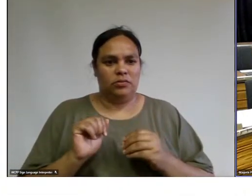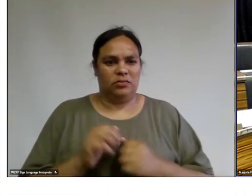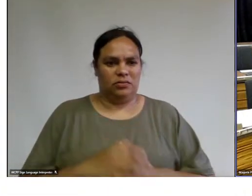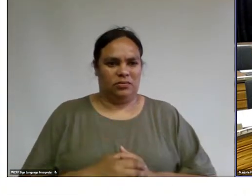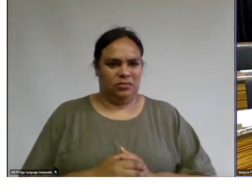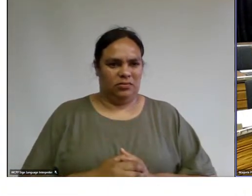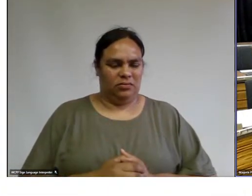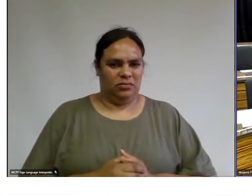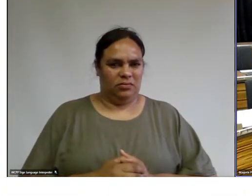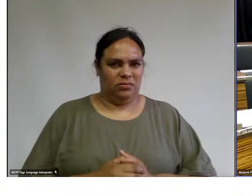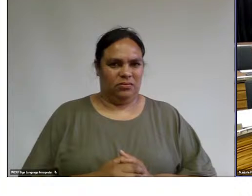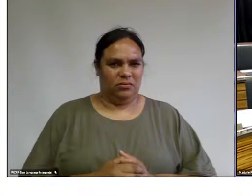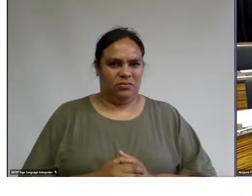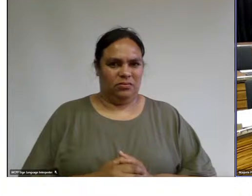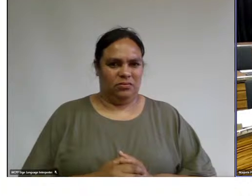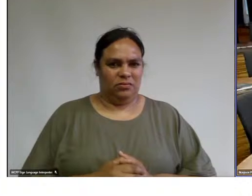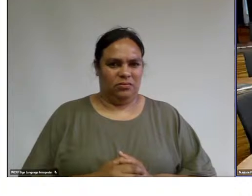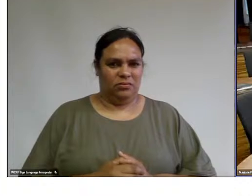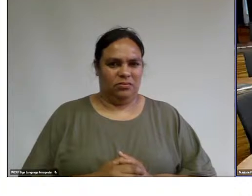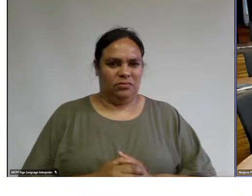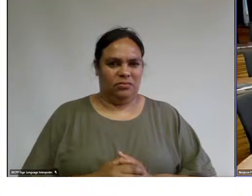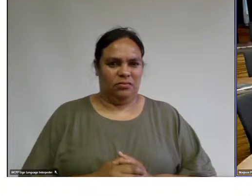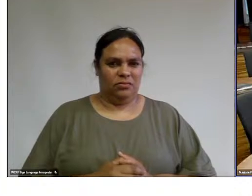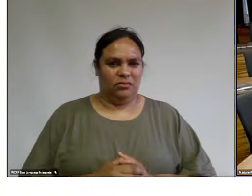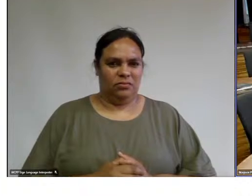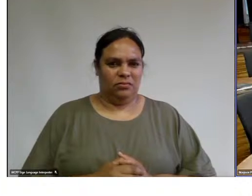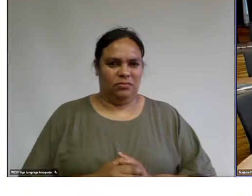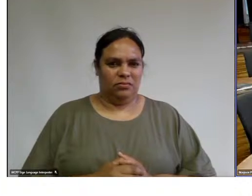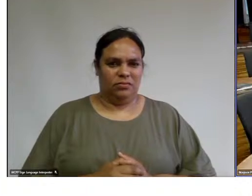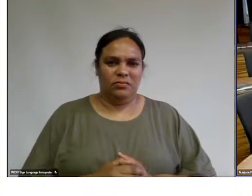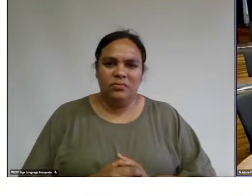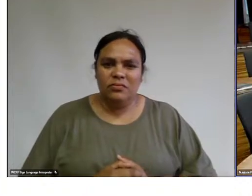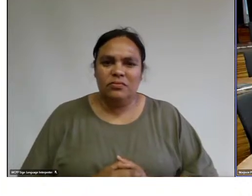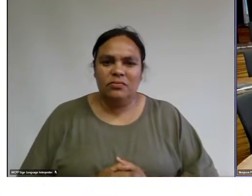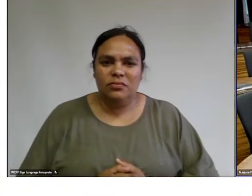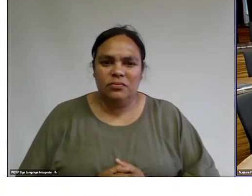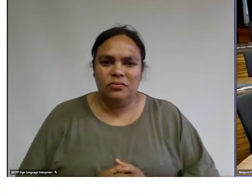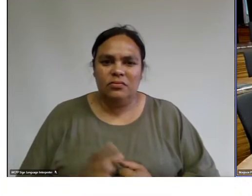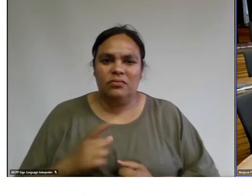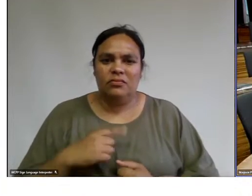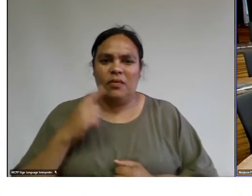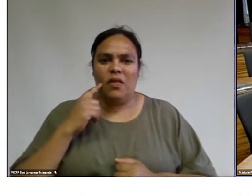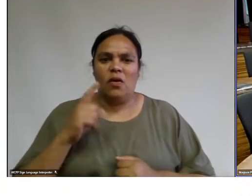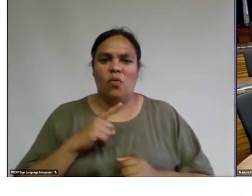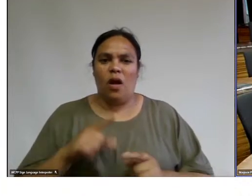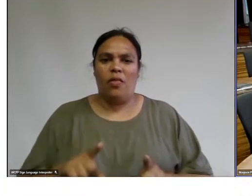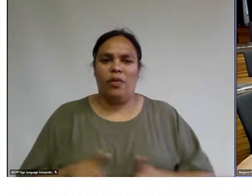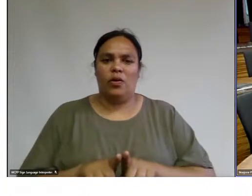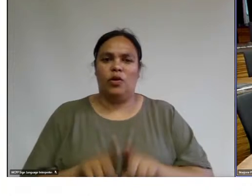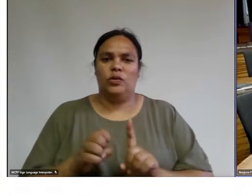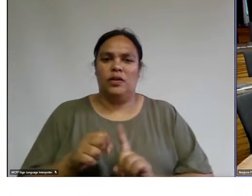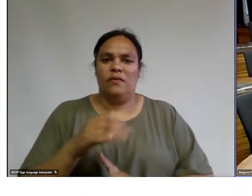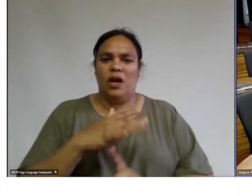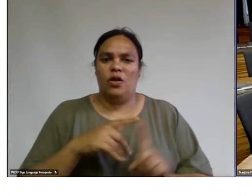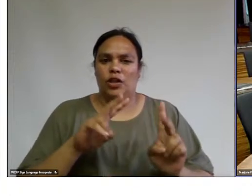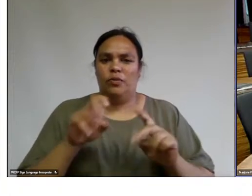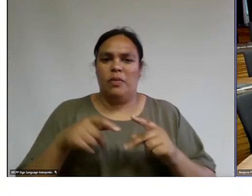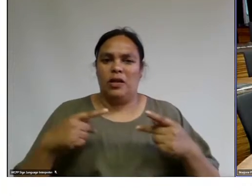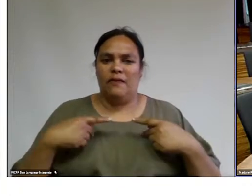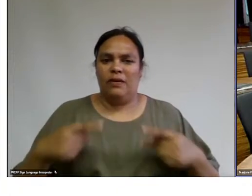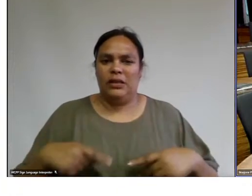that we will in future, I think with the current environment, obviously the issue around physical